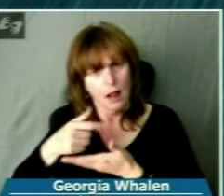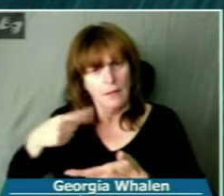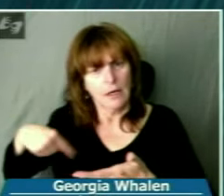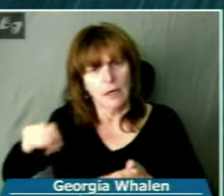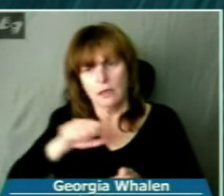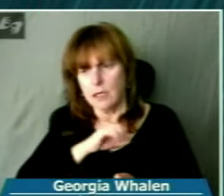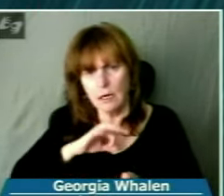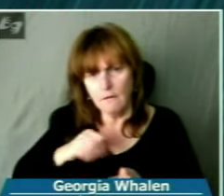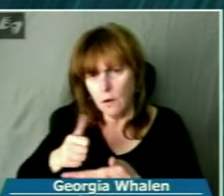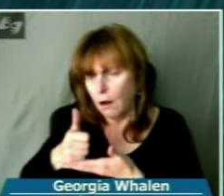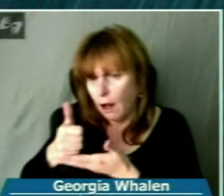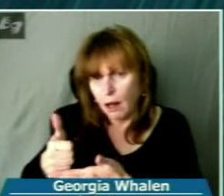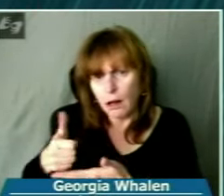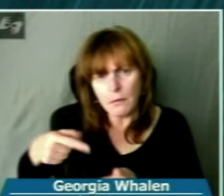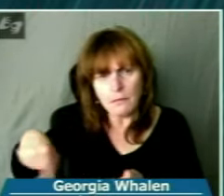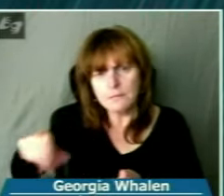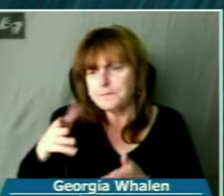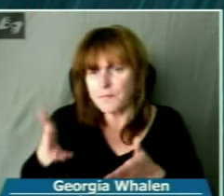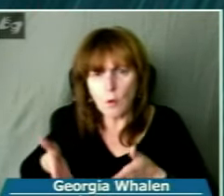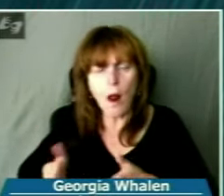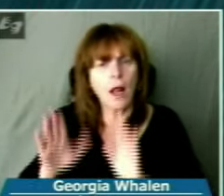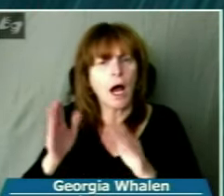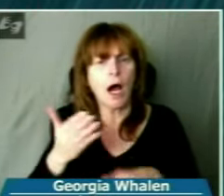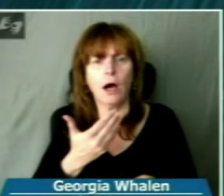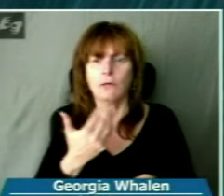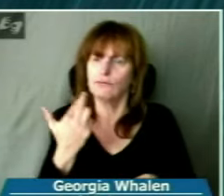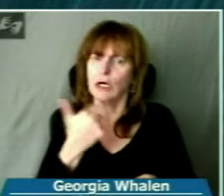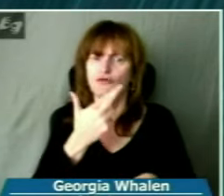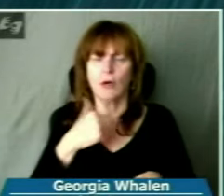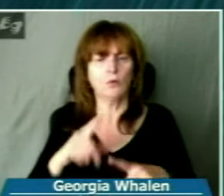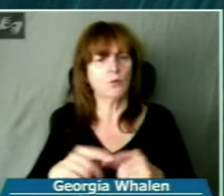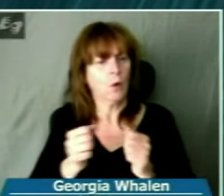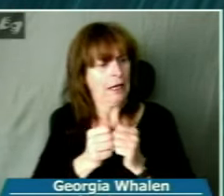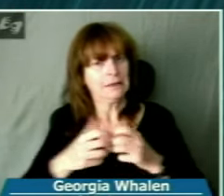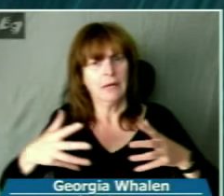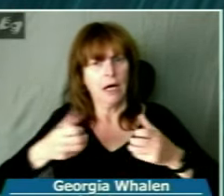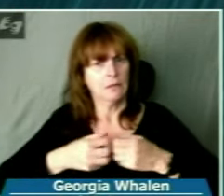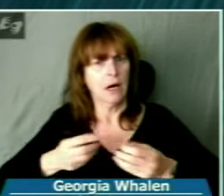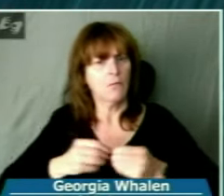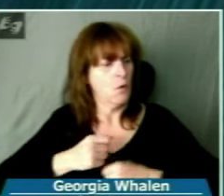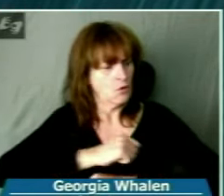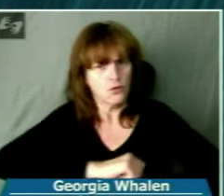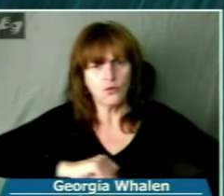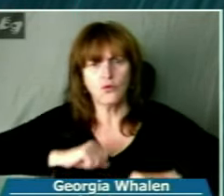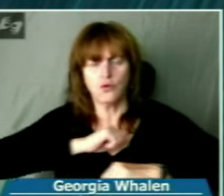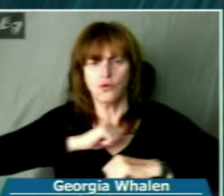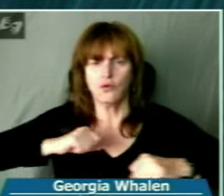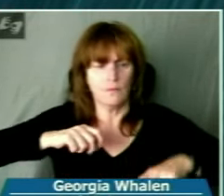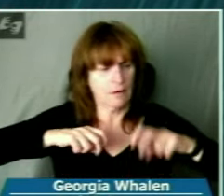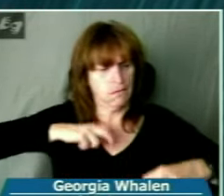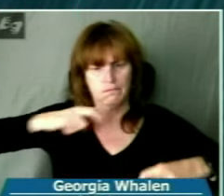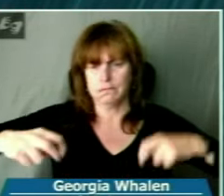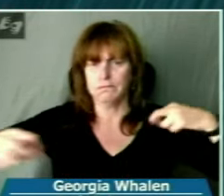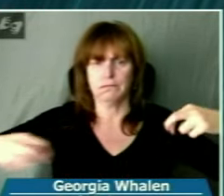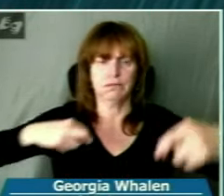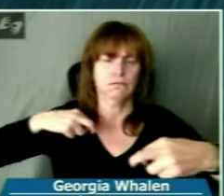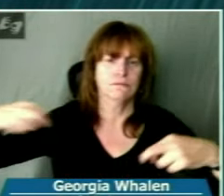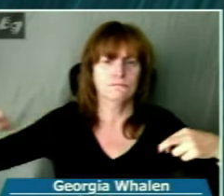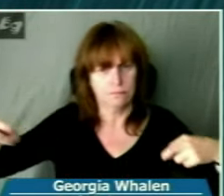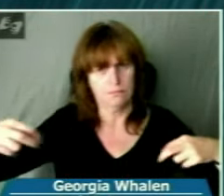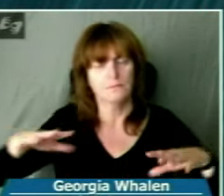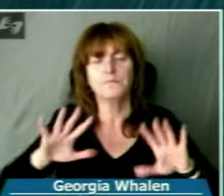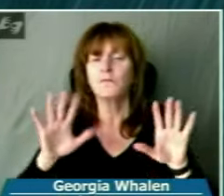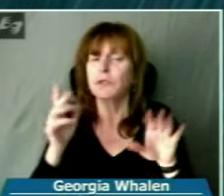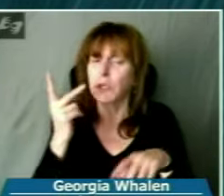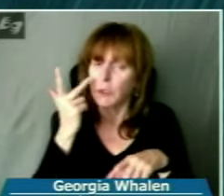opportunity to expand their space to make them more viable. So I think that was a particularly positive step, and we'll see how that plays out once